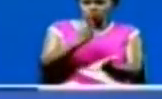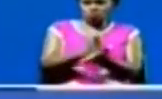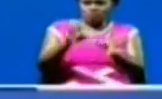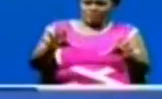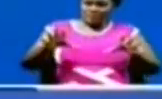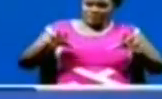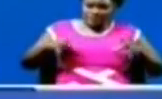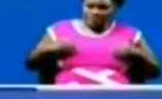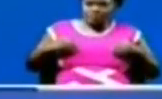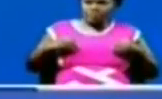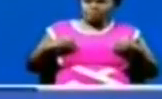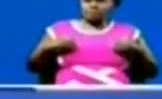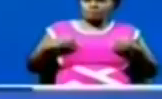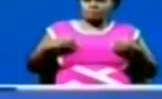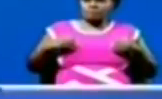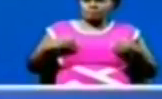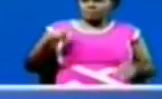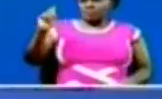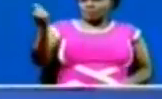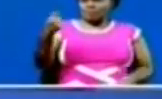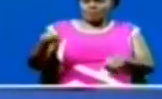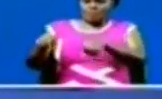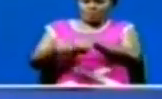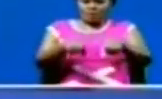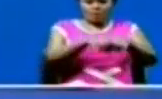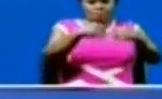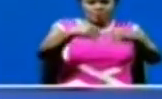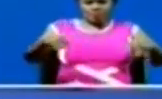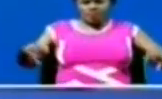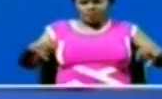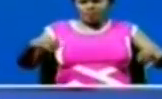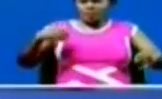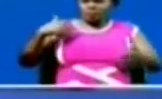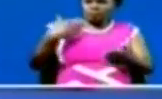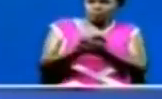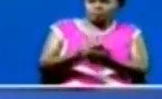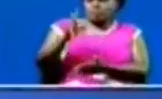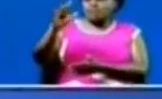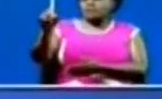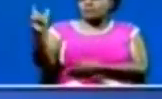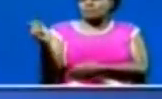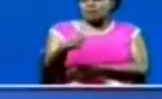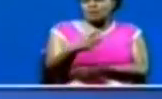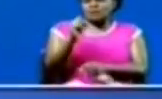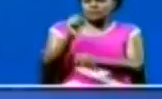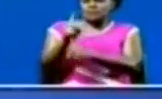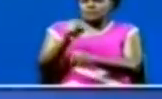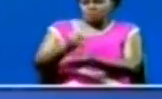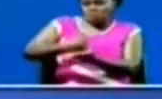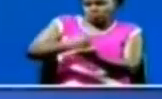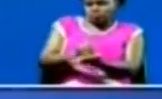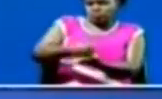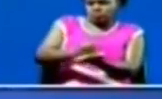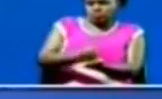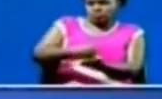be acceptable to Kenya Pipeline. The companies have until the 31st of December to have the forensic audit